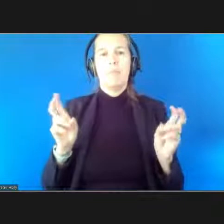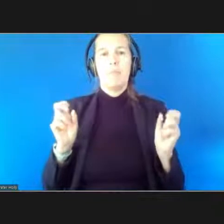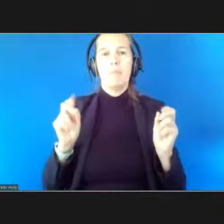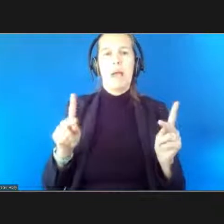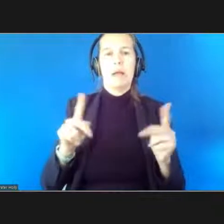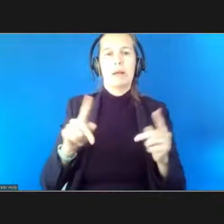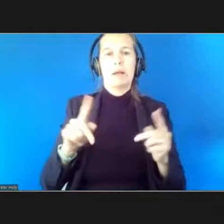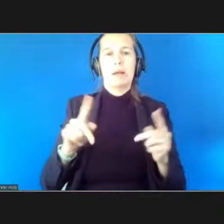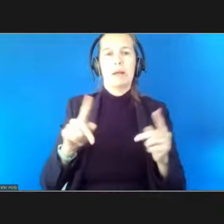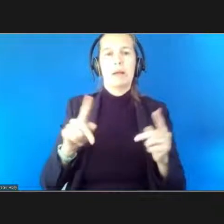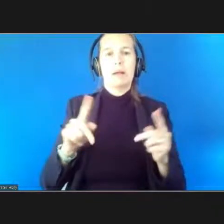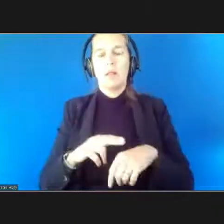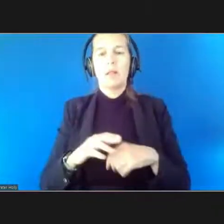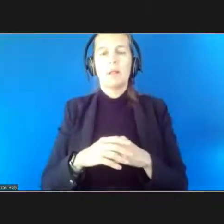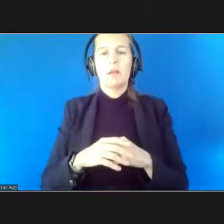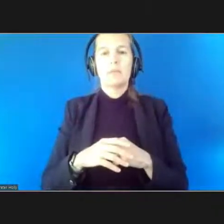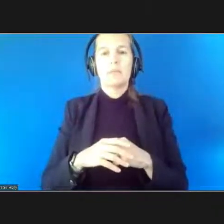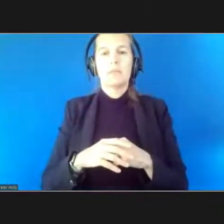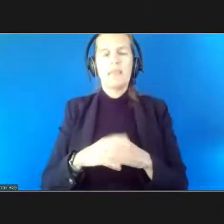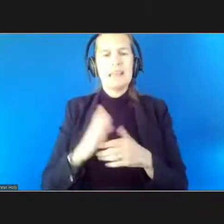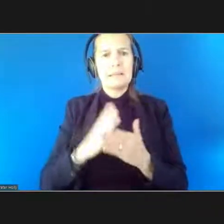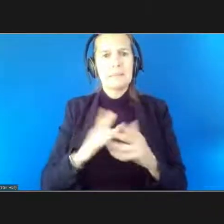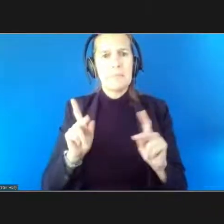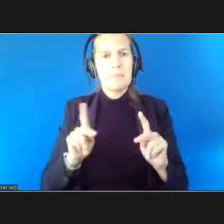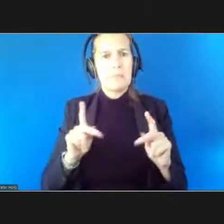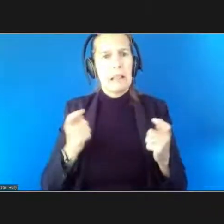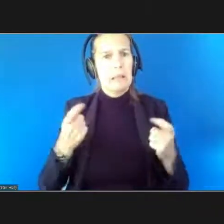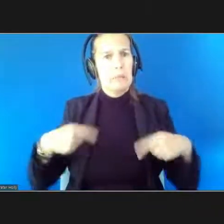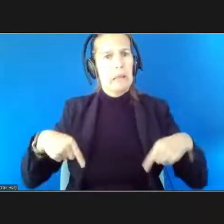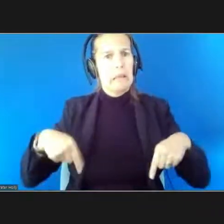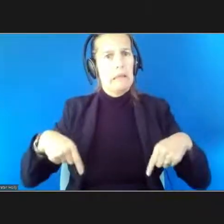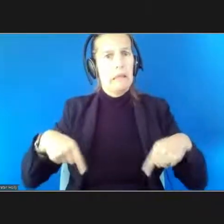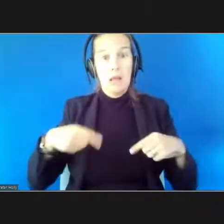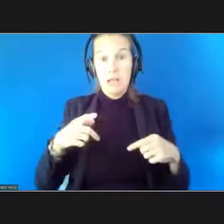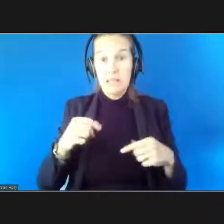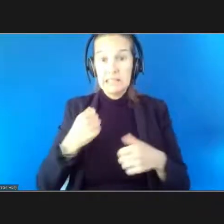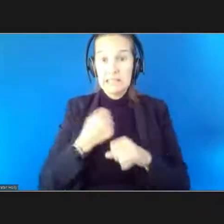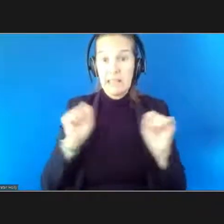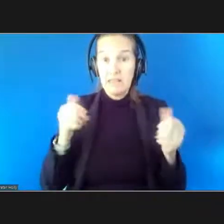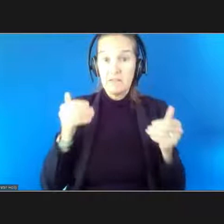some. For others, they had a lot of anxiety with this. Is it safe to hug people now?